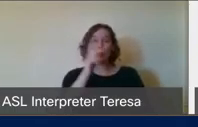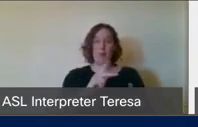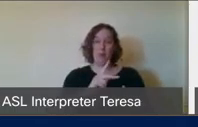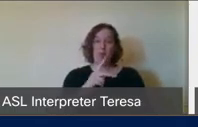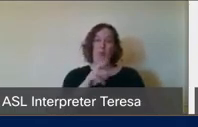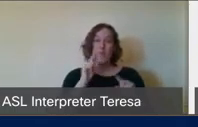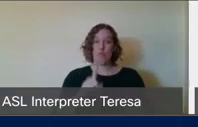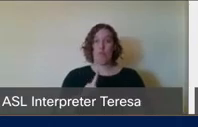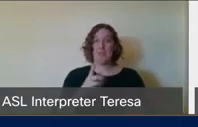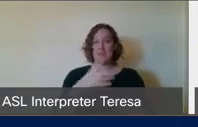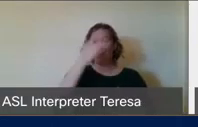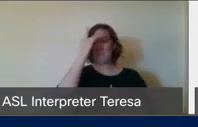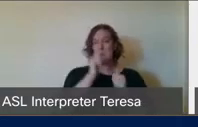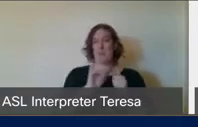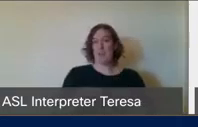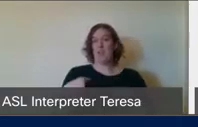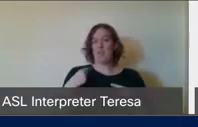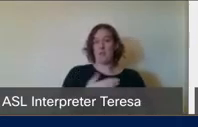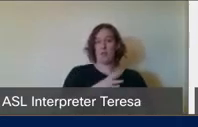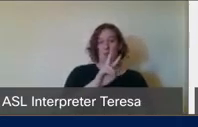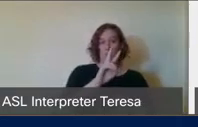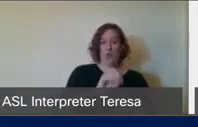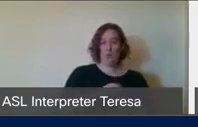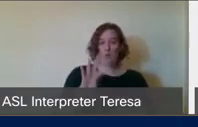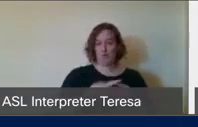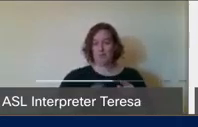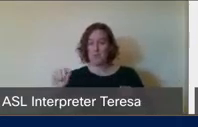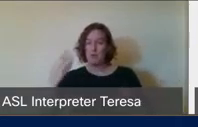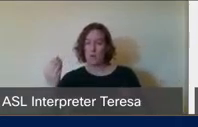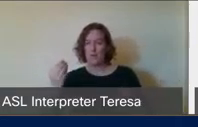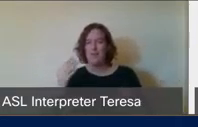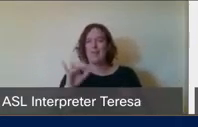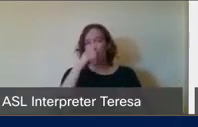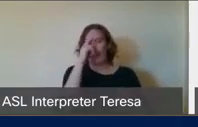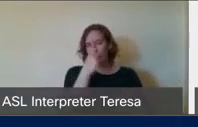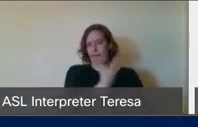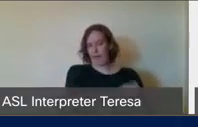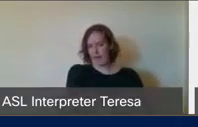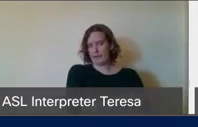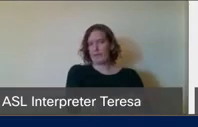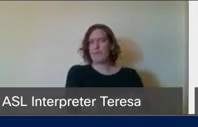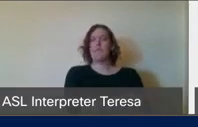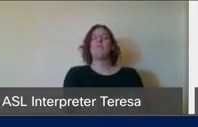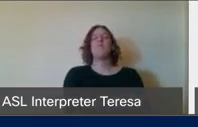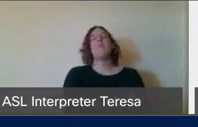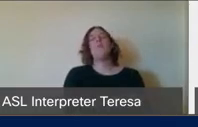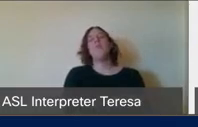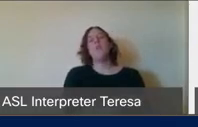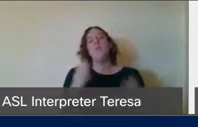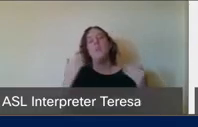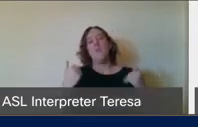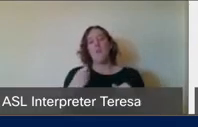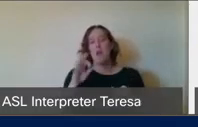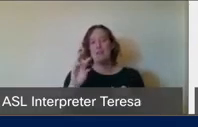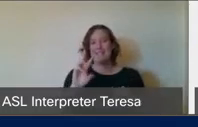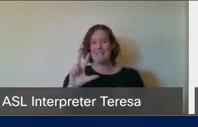2014. That's as a result of vaccines. In 1963, an epidemic of rubella or German